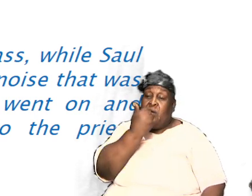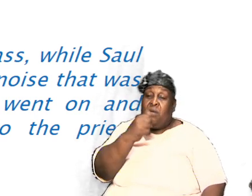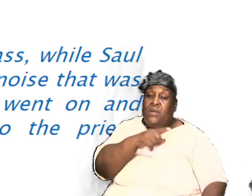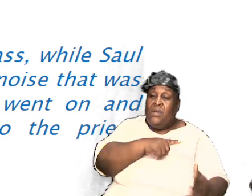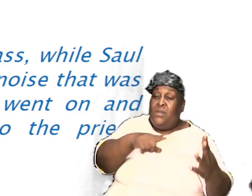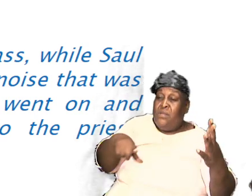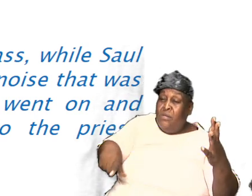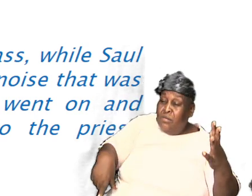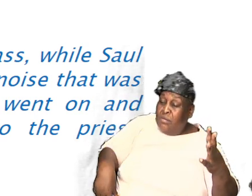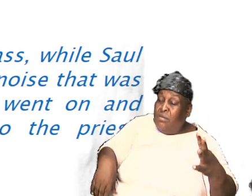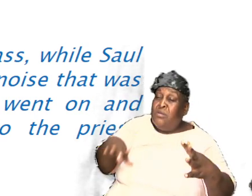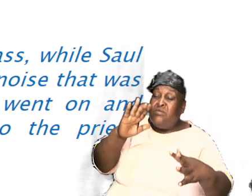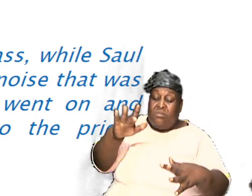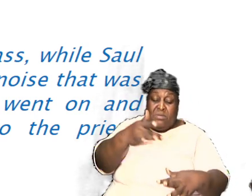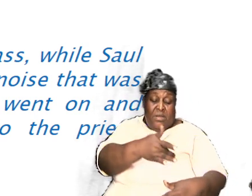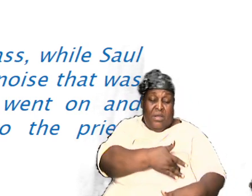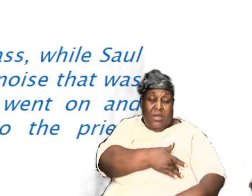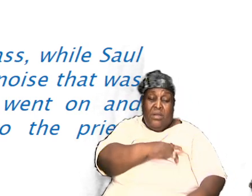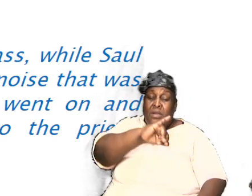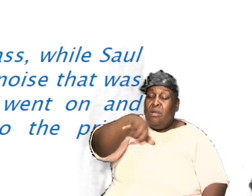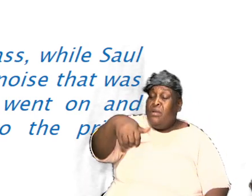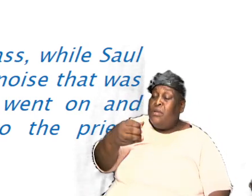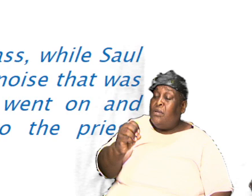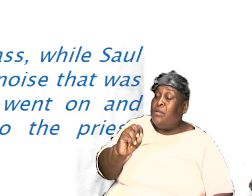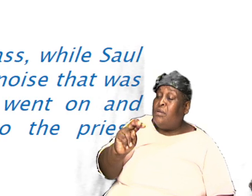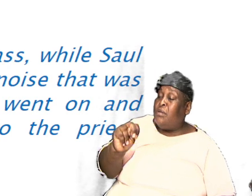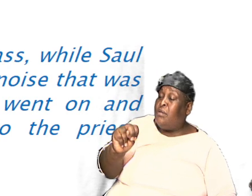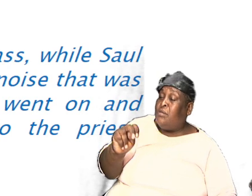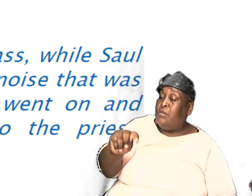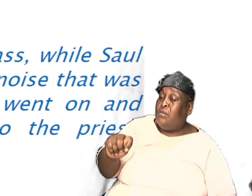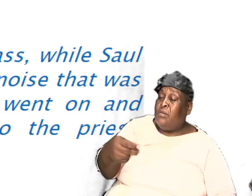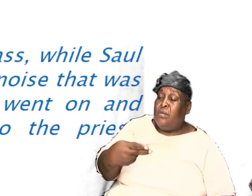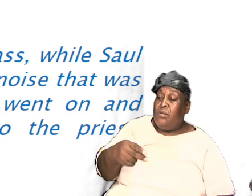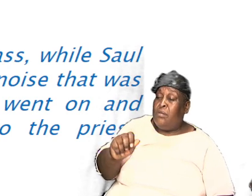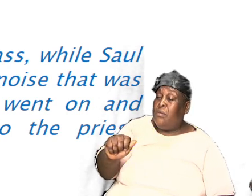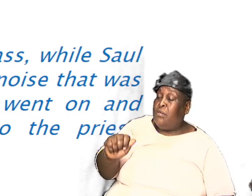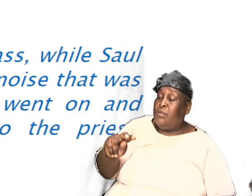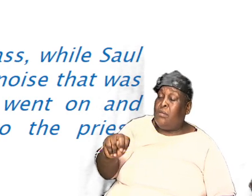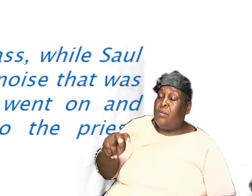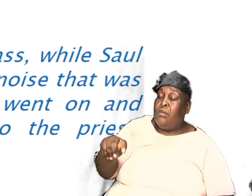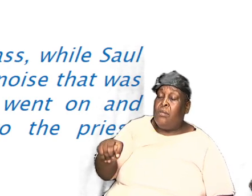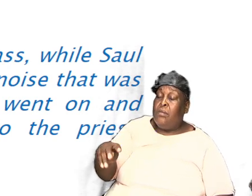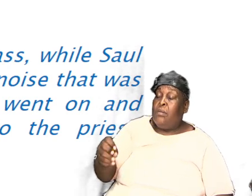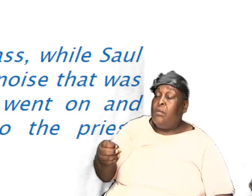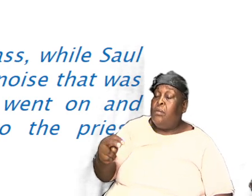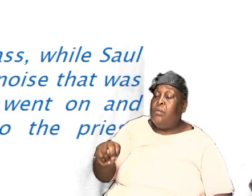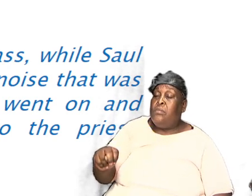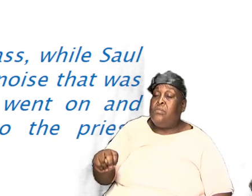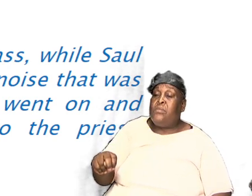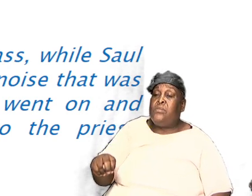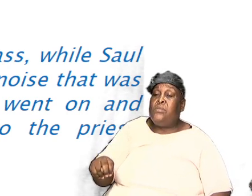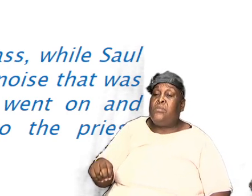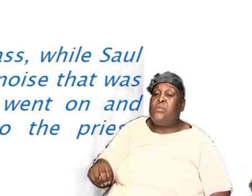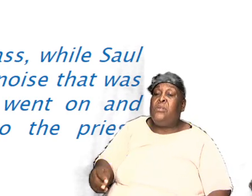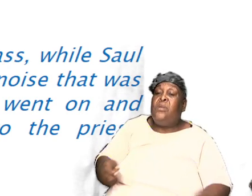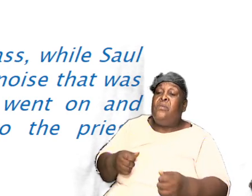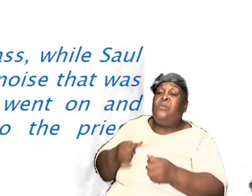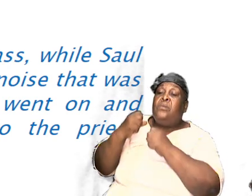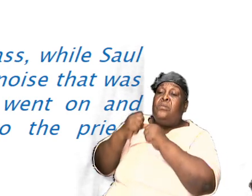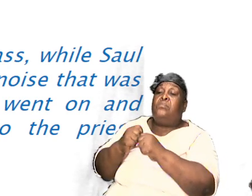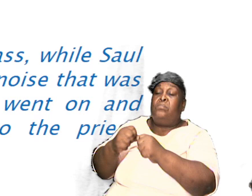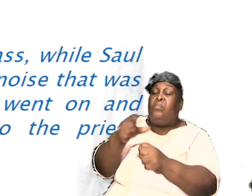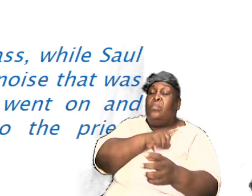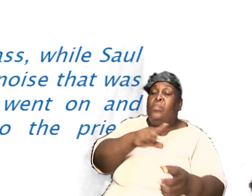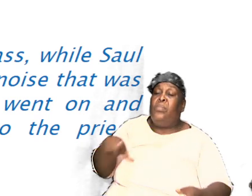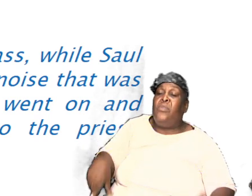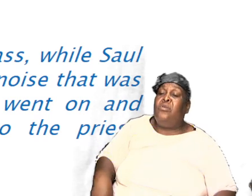the heart of Jonathan, and Jonathan spoke to his armor bearer and said that we are going over there because the Lord don't